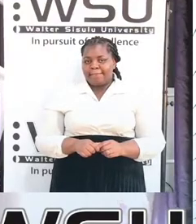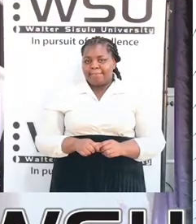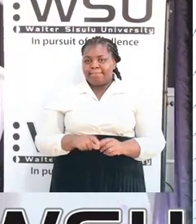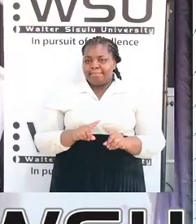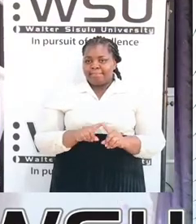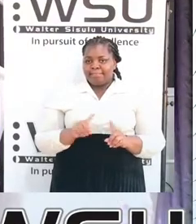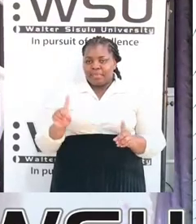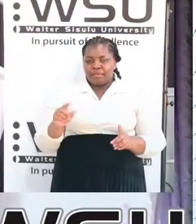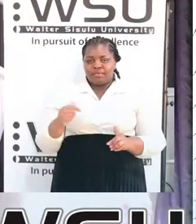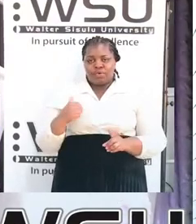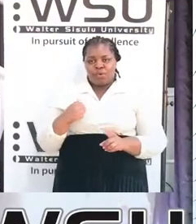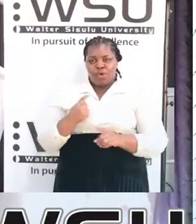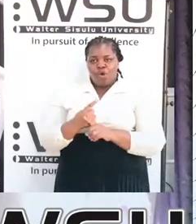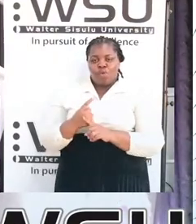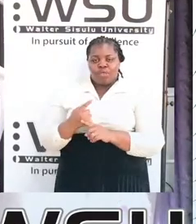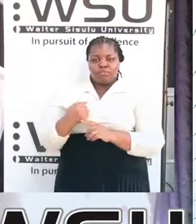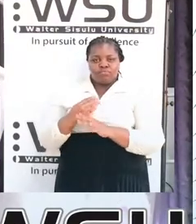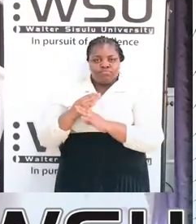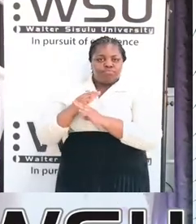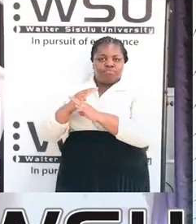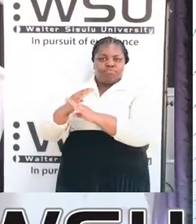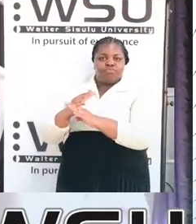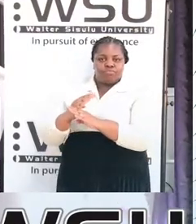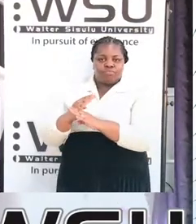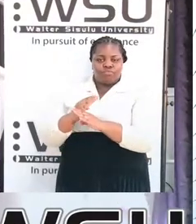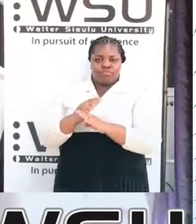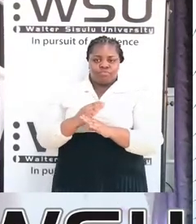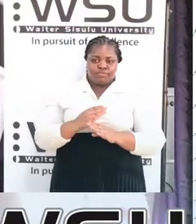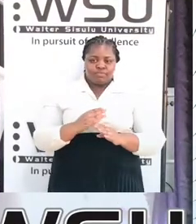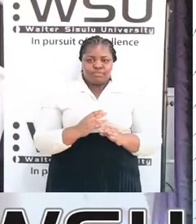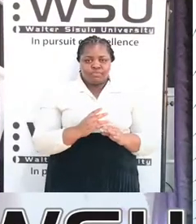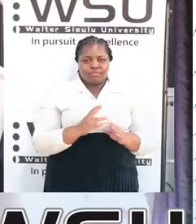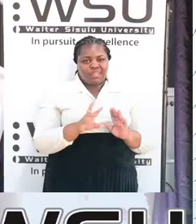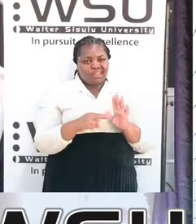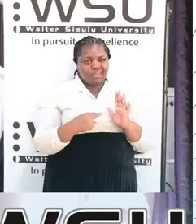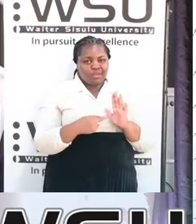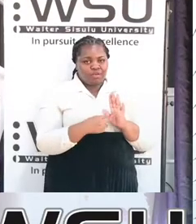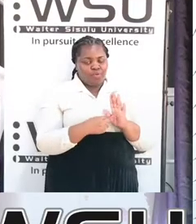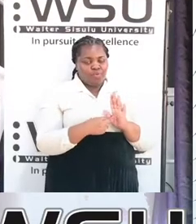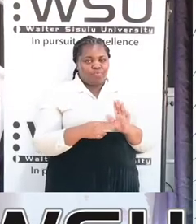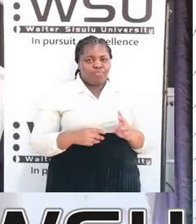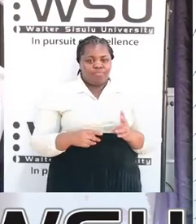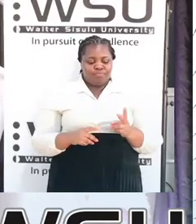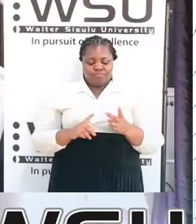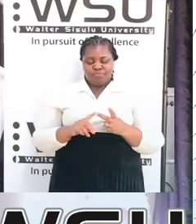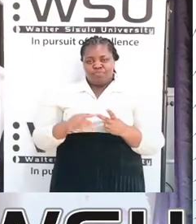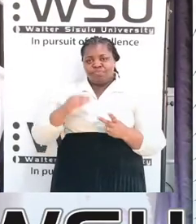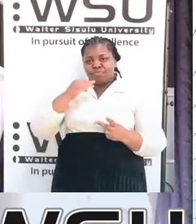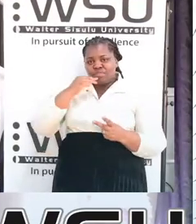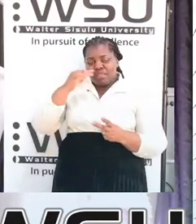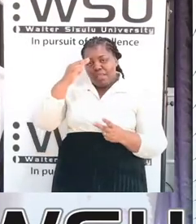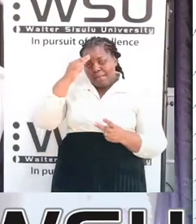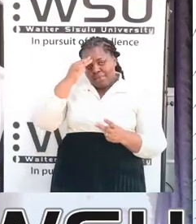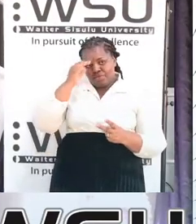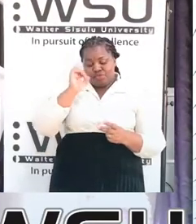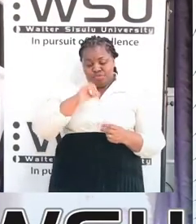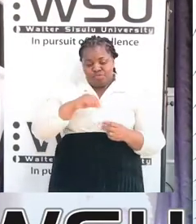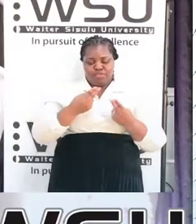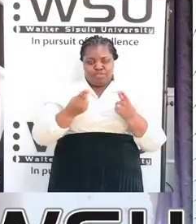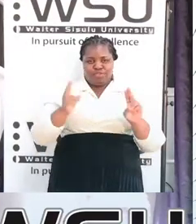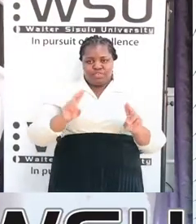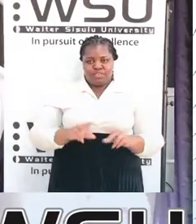we defend the reputation and the image of